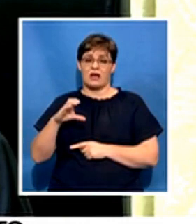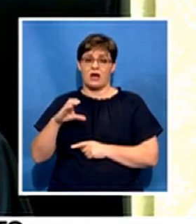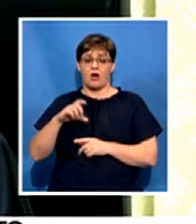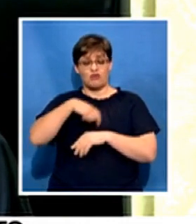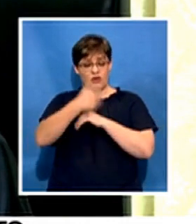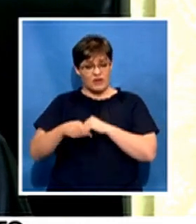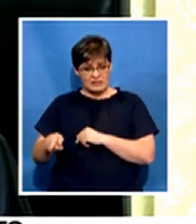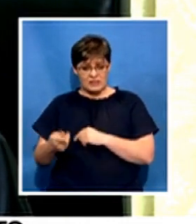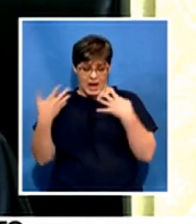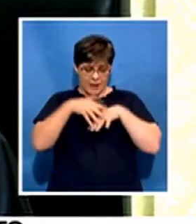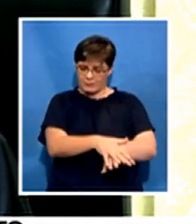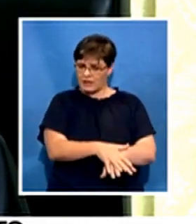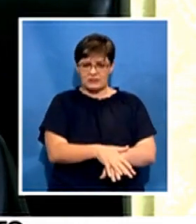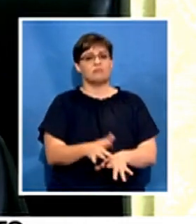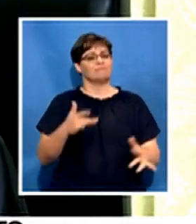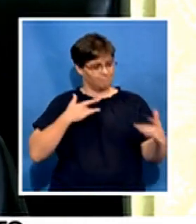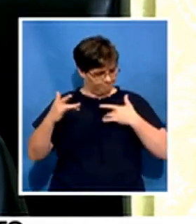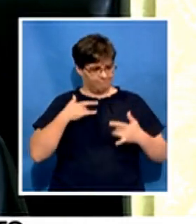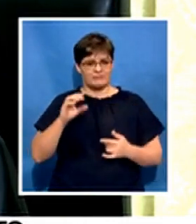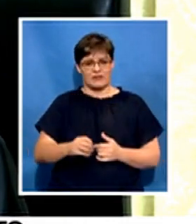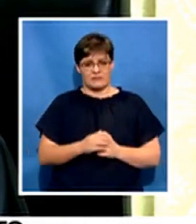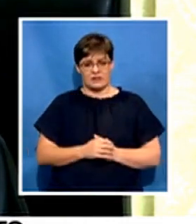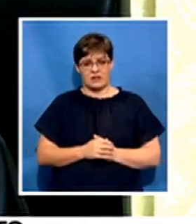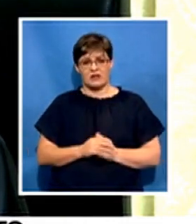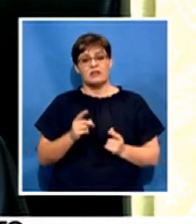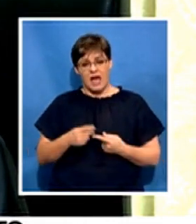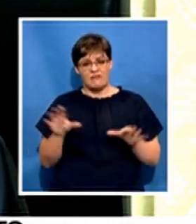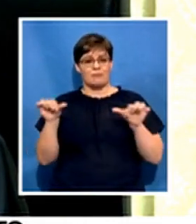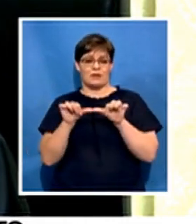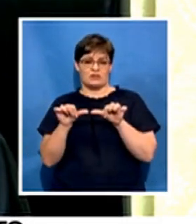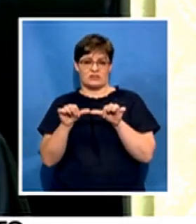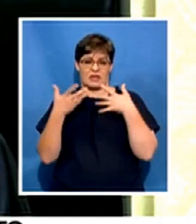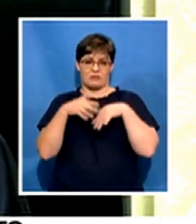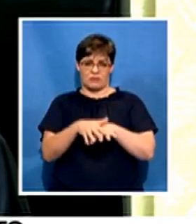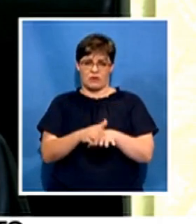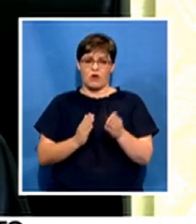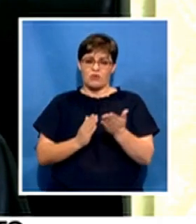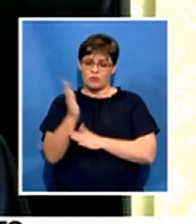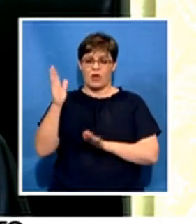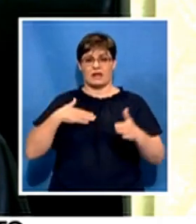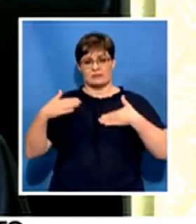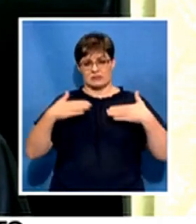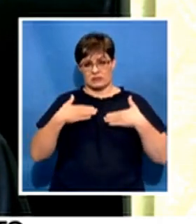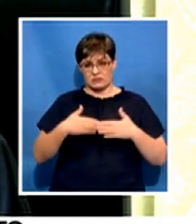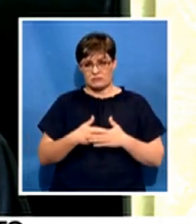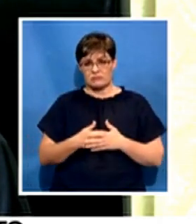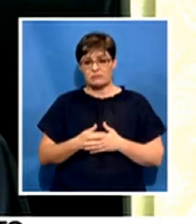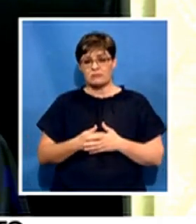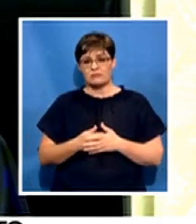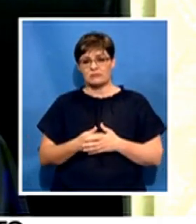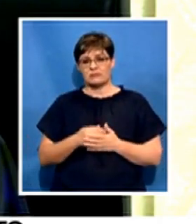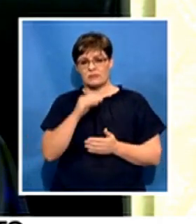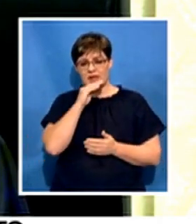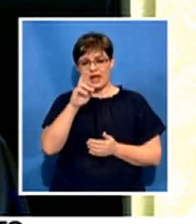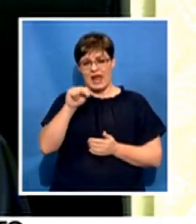austerity measures that are being implemented by the administration, has put the NDR in a precarious